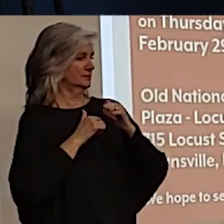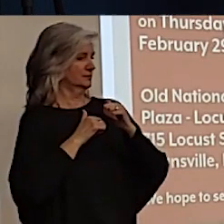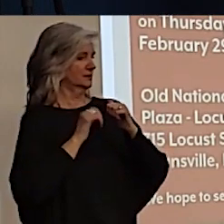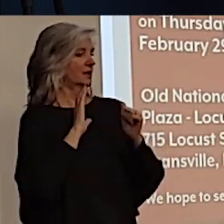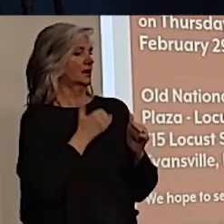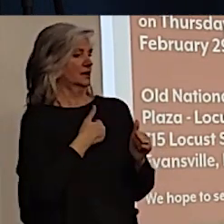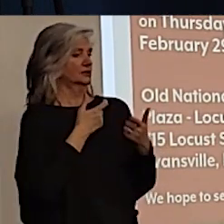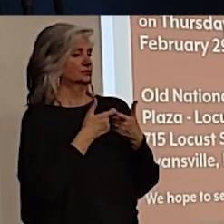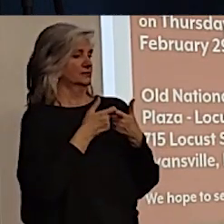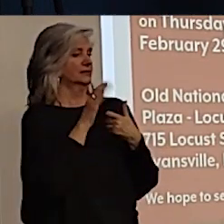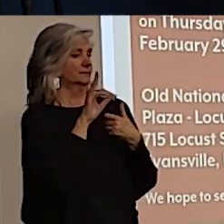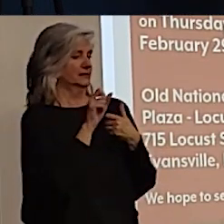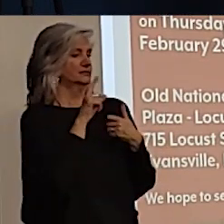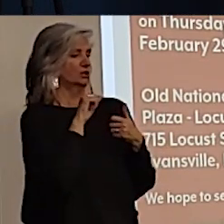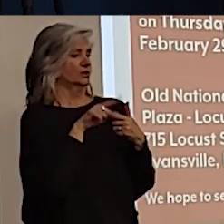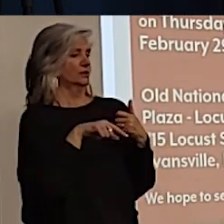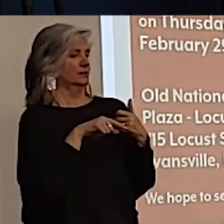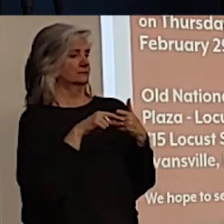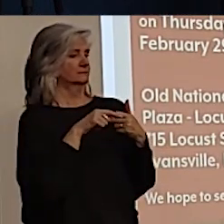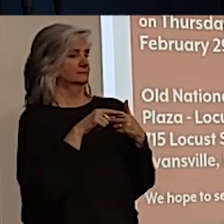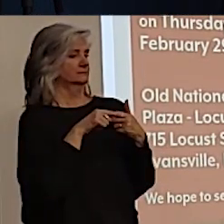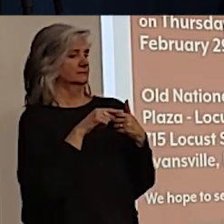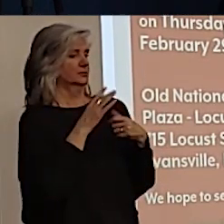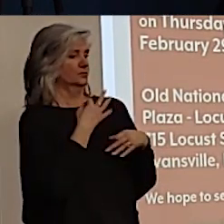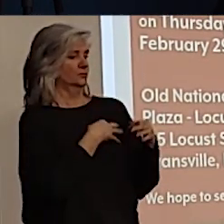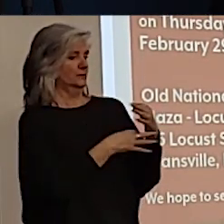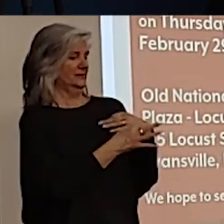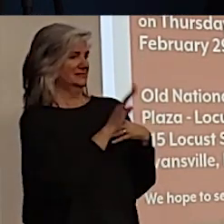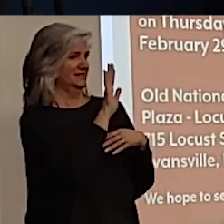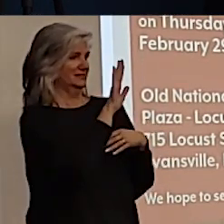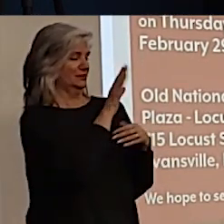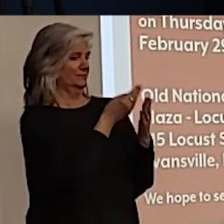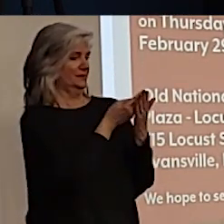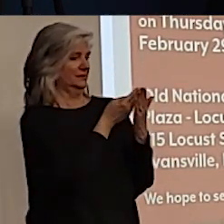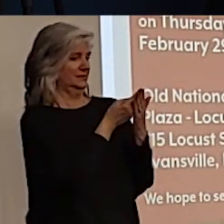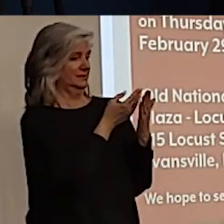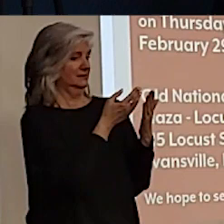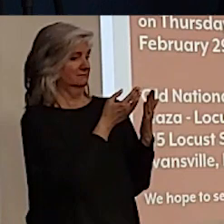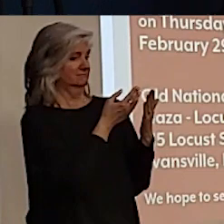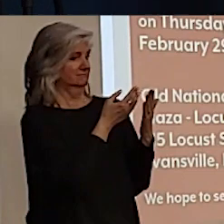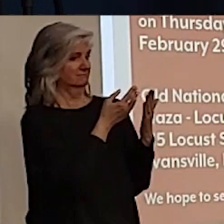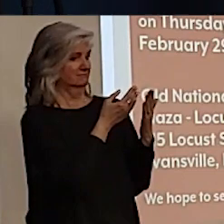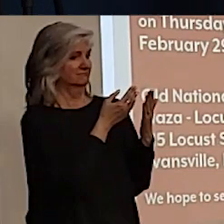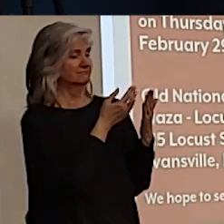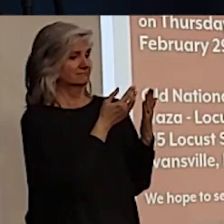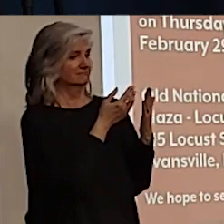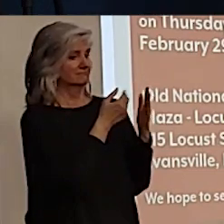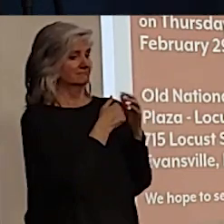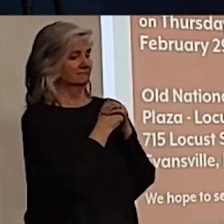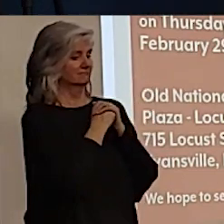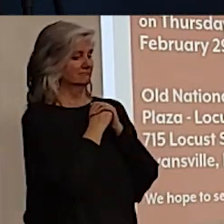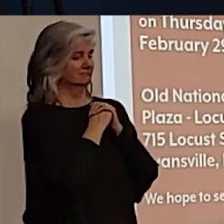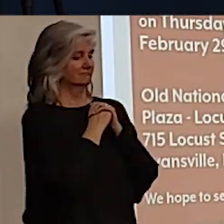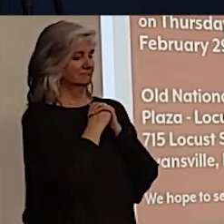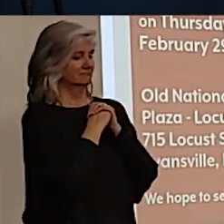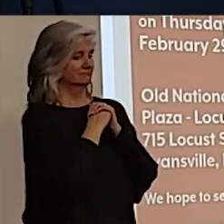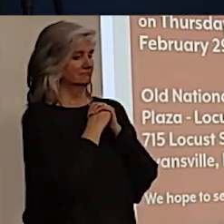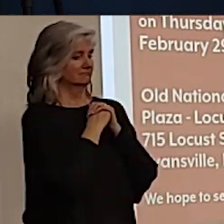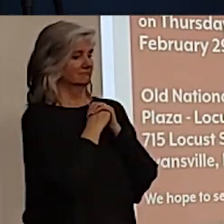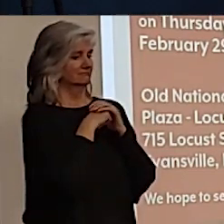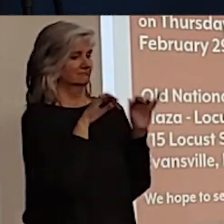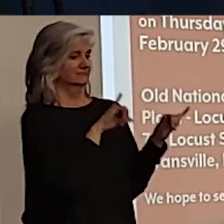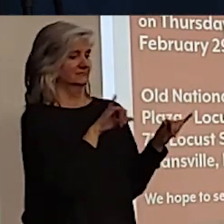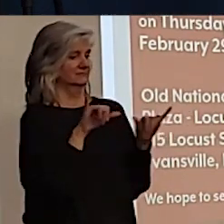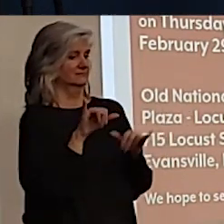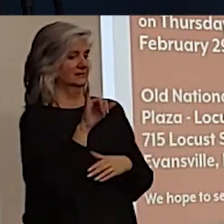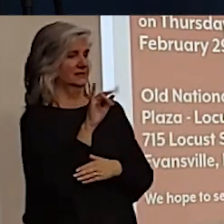our utility bills are subsidizing, similar to the LEAP project, for example, similar to the